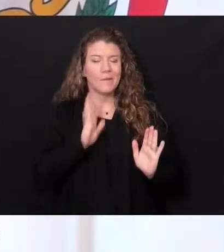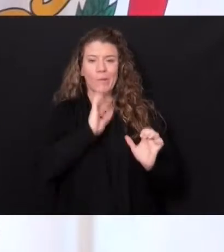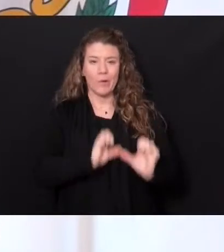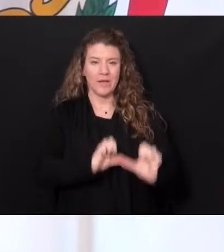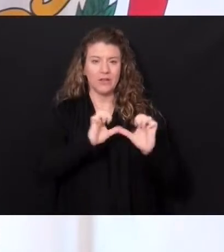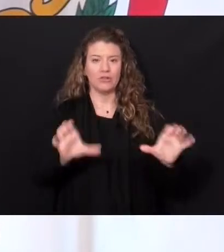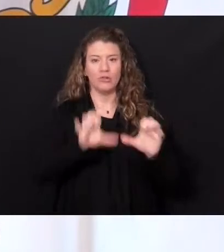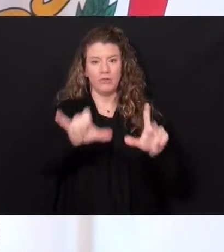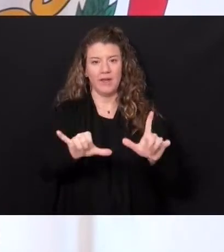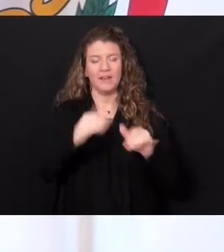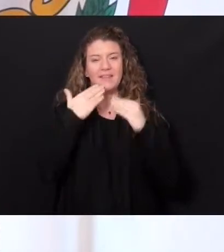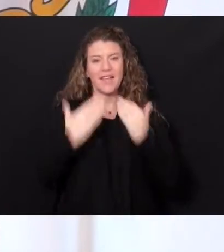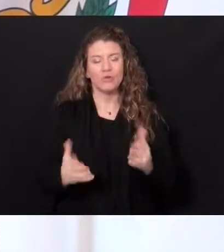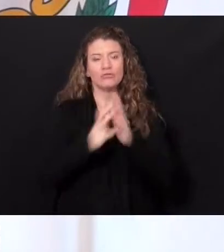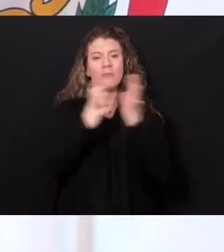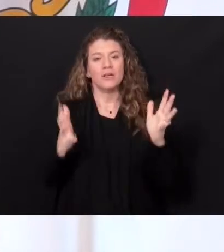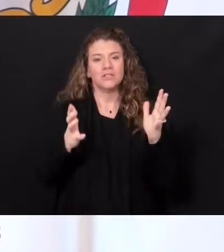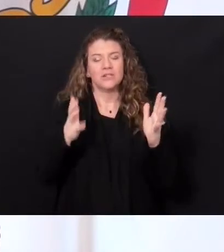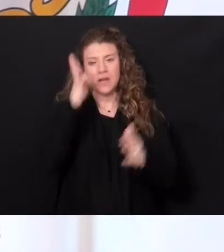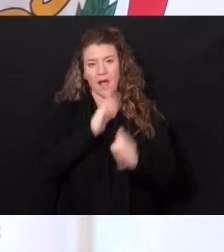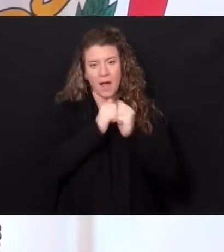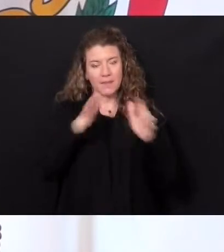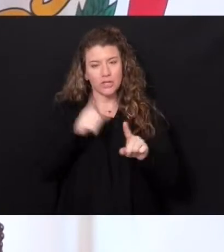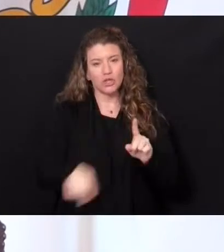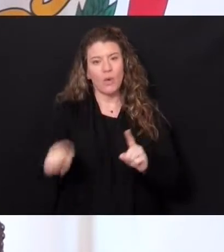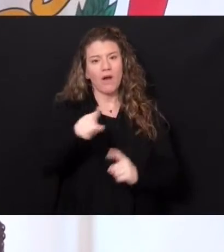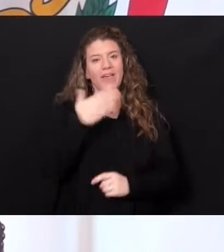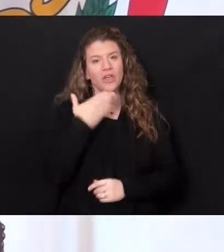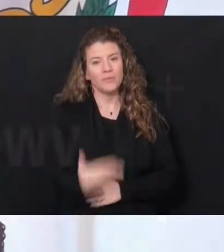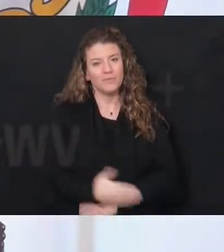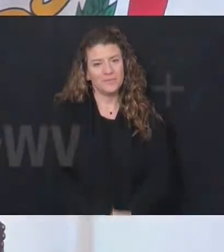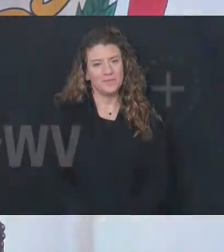to do. Thank you so much. God bless all of you. Thank you.